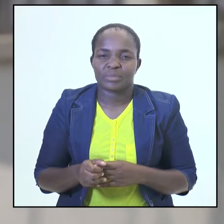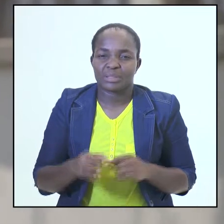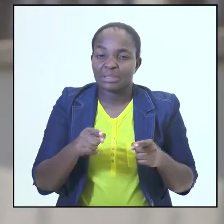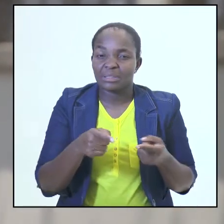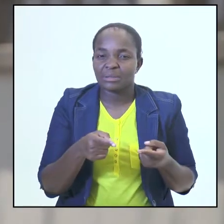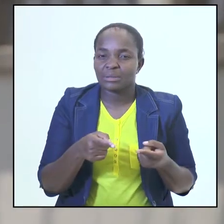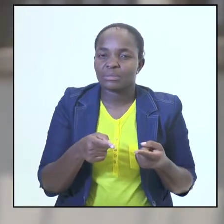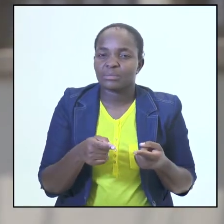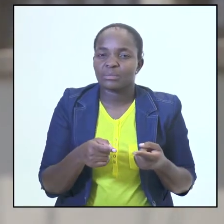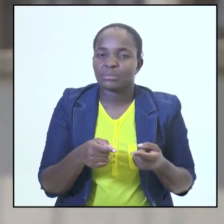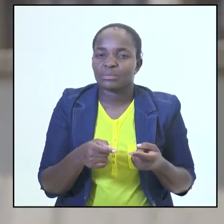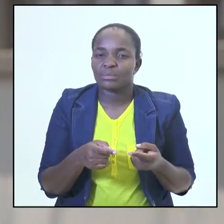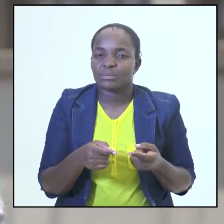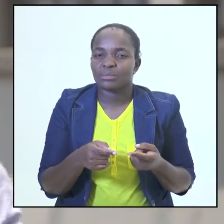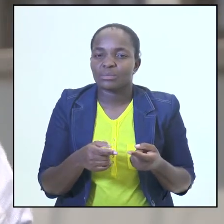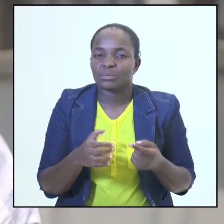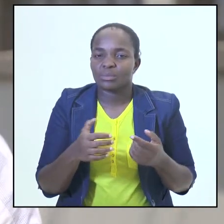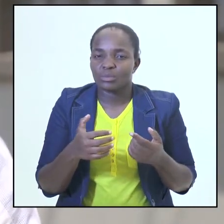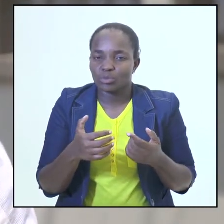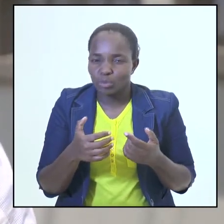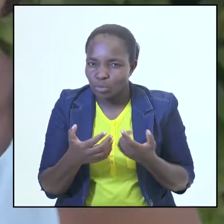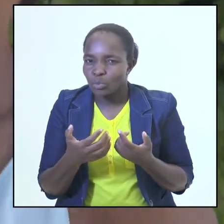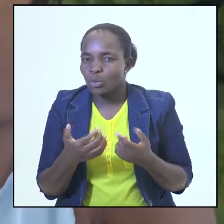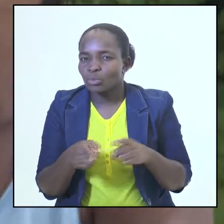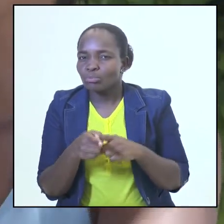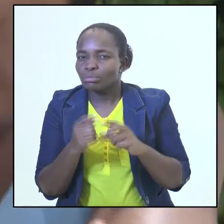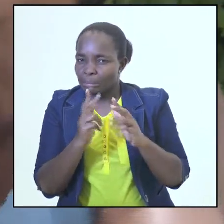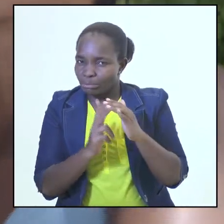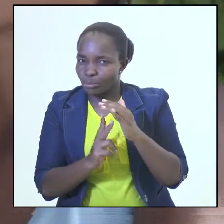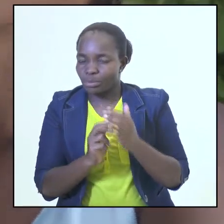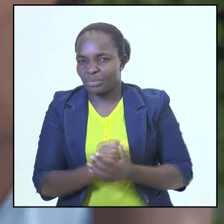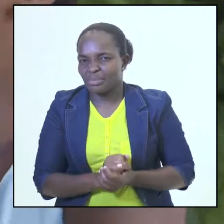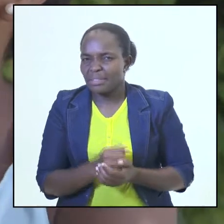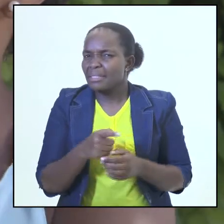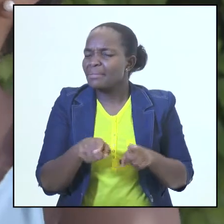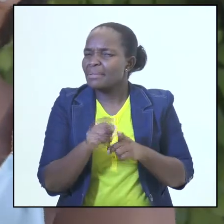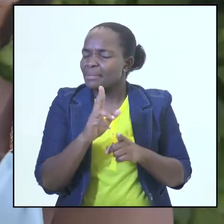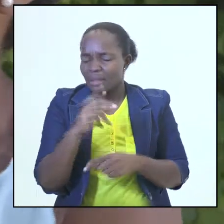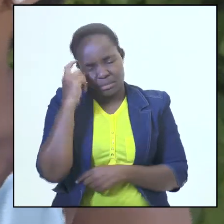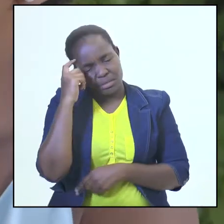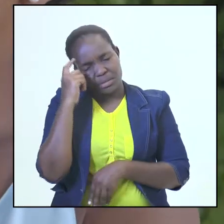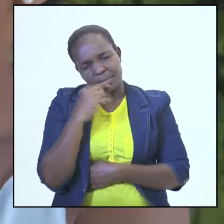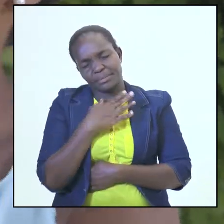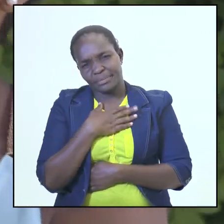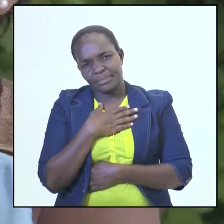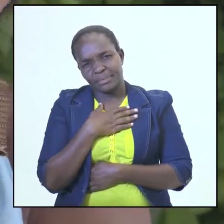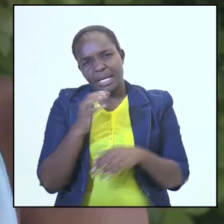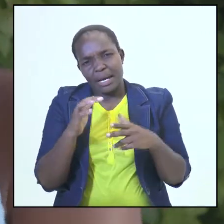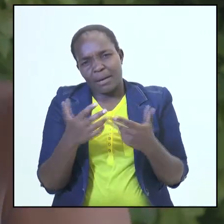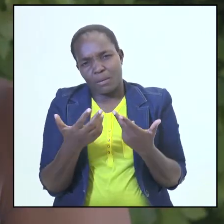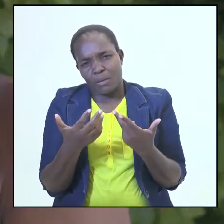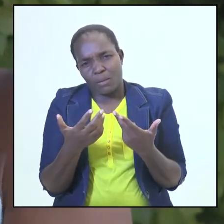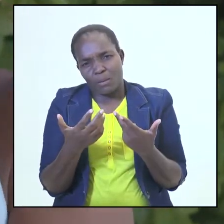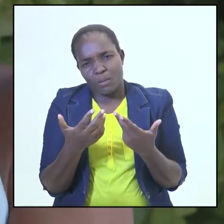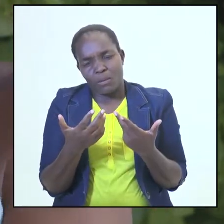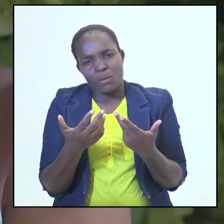about how poachers are really killing tourism. Again. I mean, it makes you really wonder if it's really a good idea for a country to be